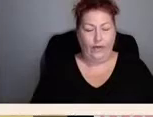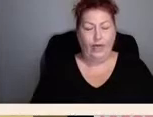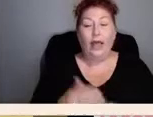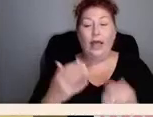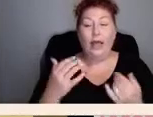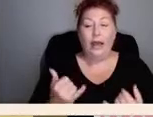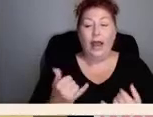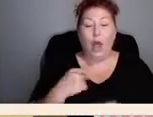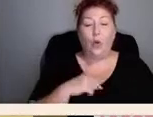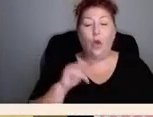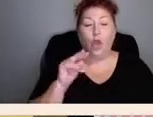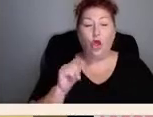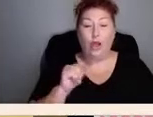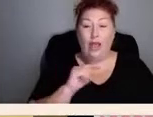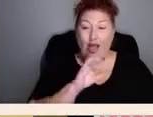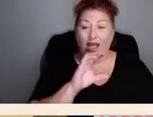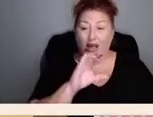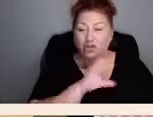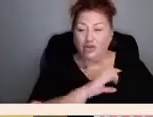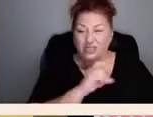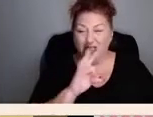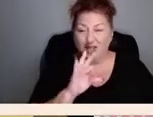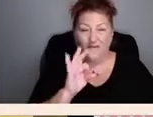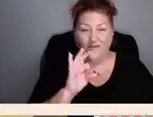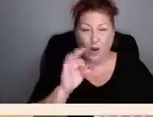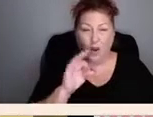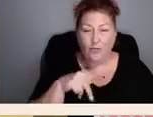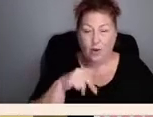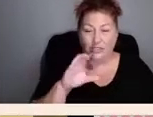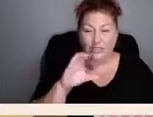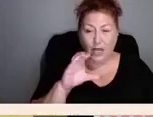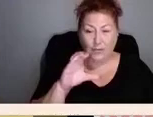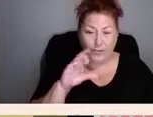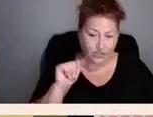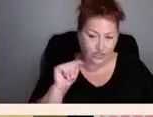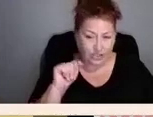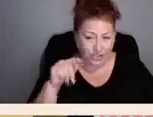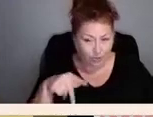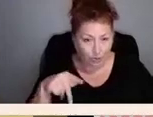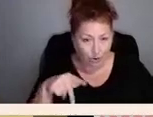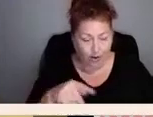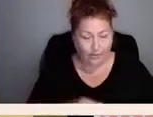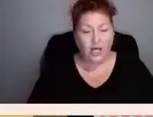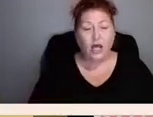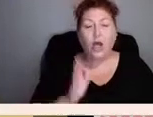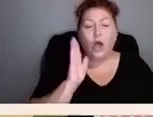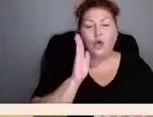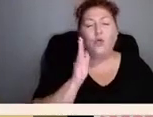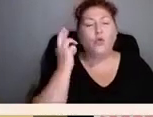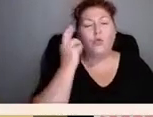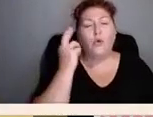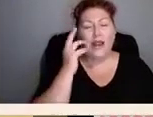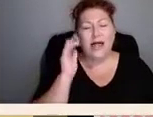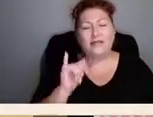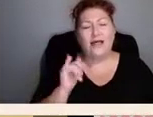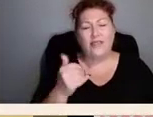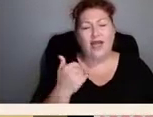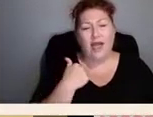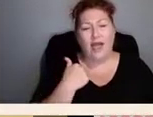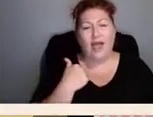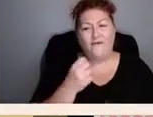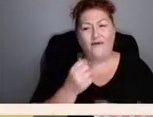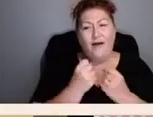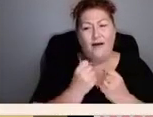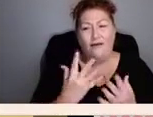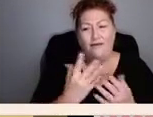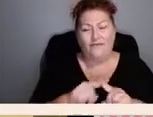Next, when we look at characteristics of Florida Postsecondary Comprehensive Transition Programs, you'll realize that there are lots